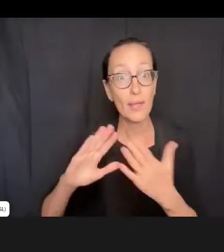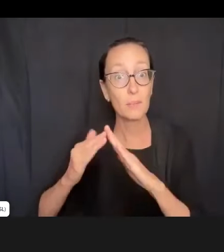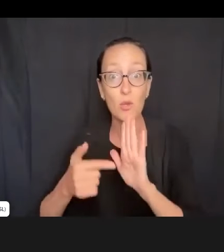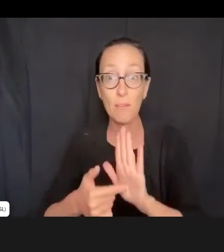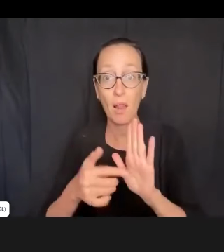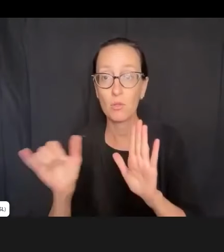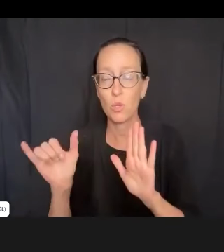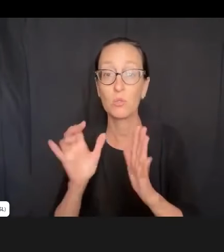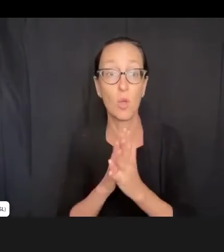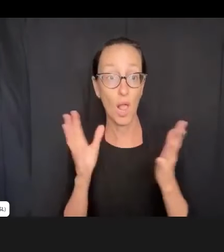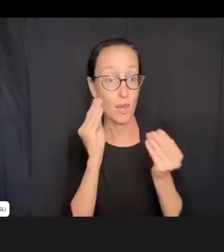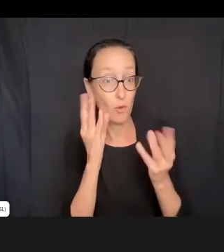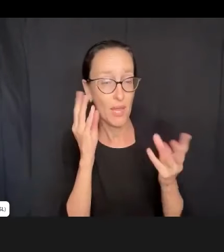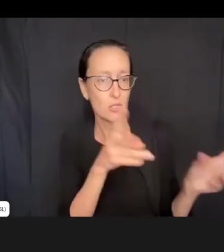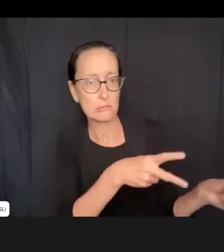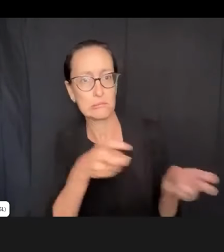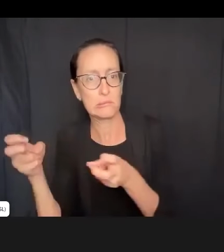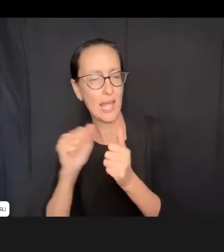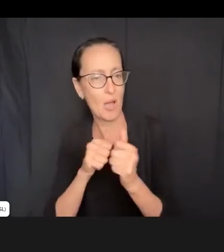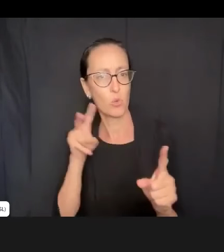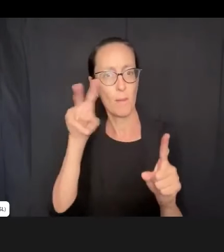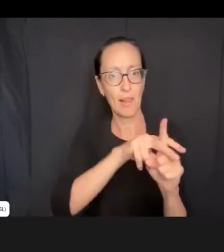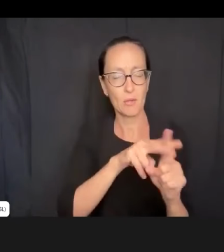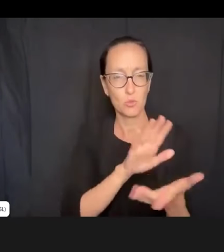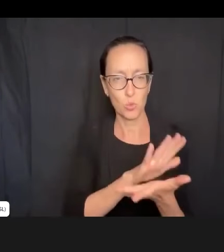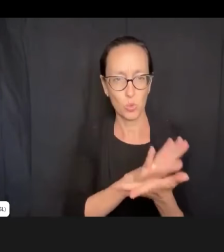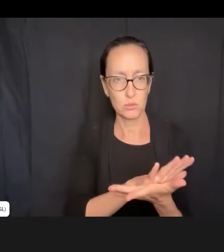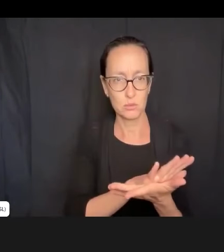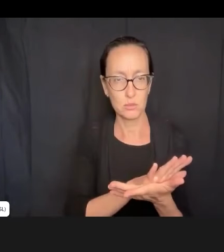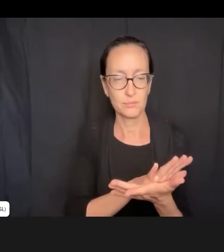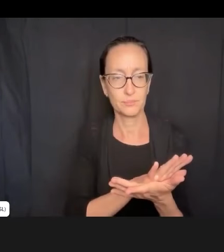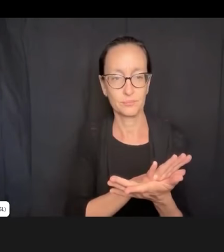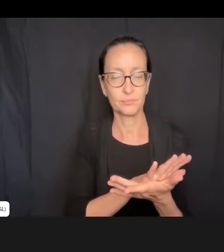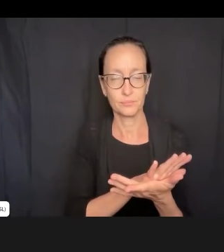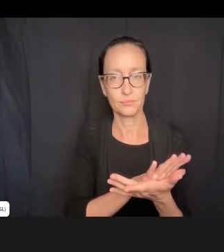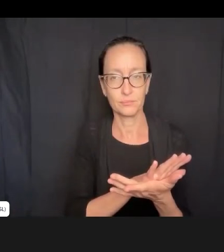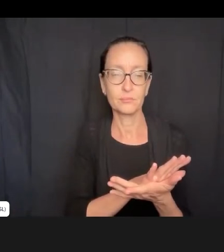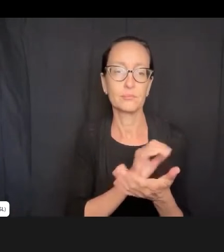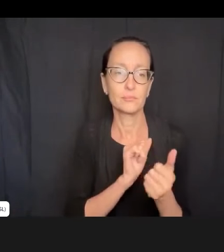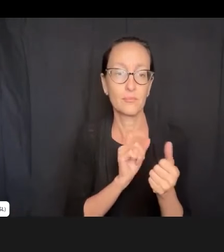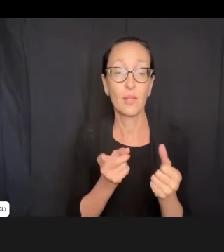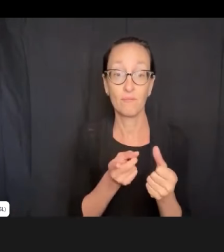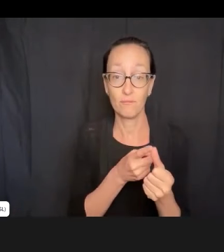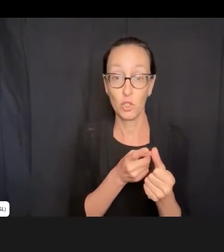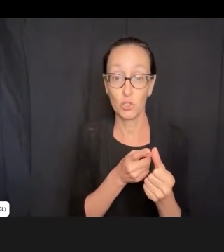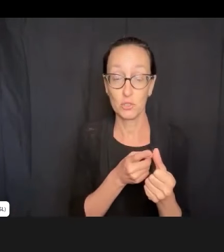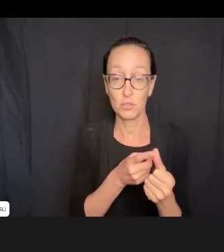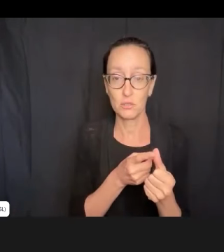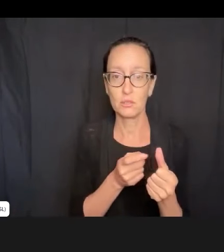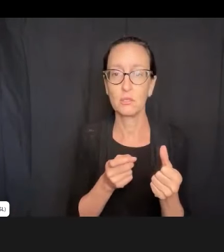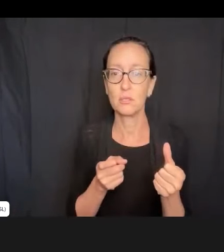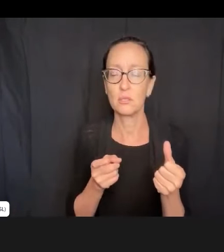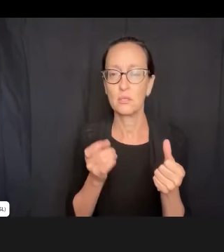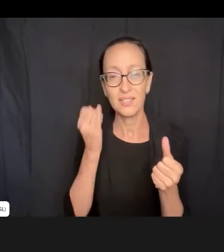lot of that information and how does this now apply to schools? What we talk about is the first thing we need to do is when there is some sort of